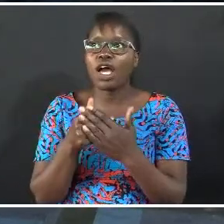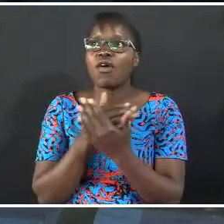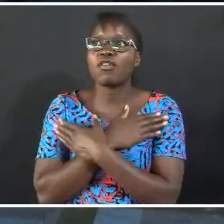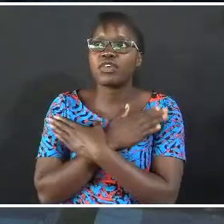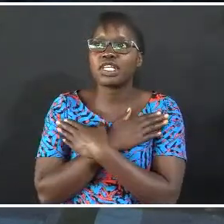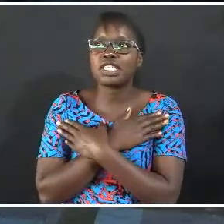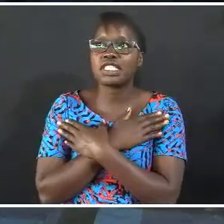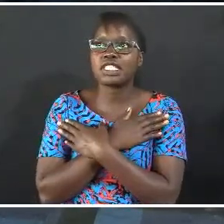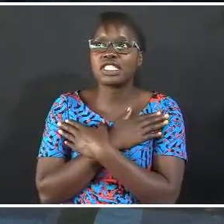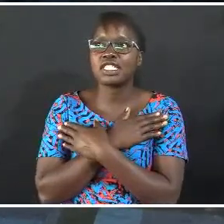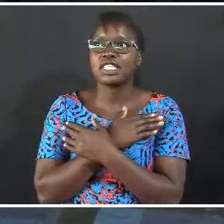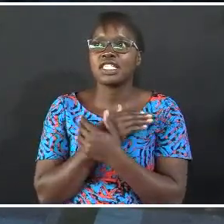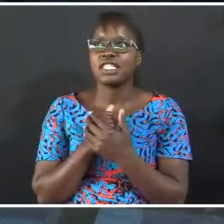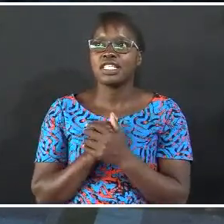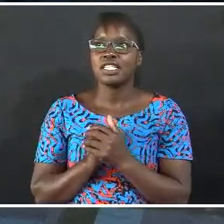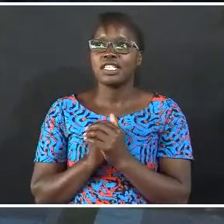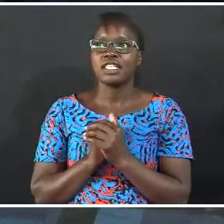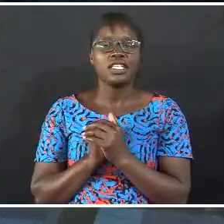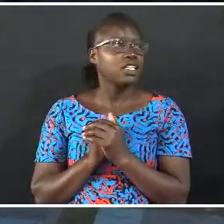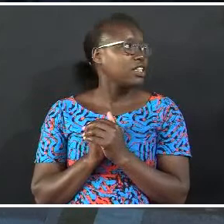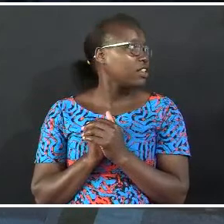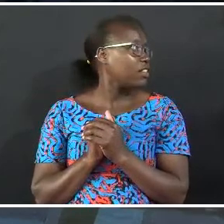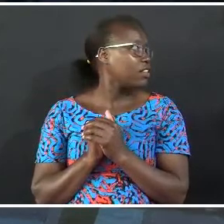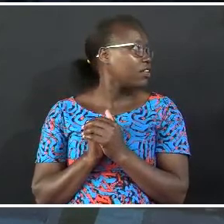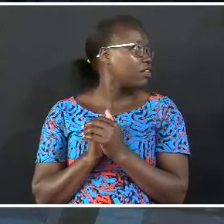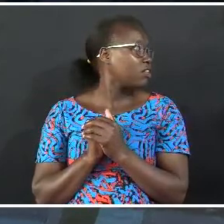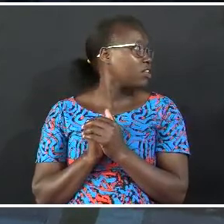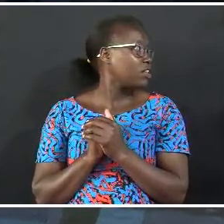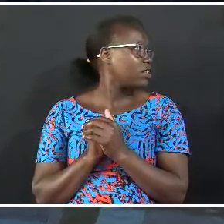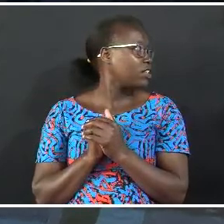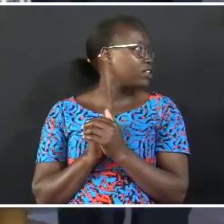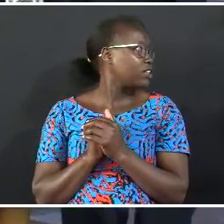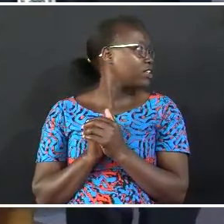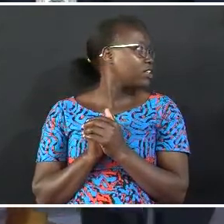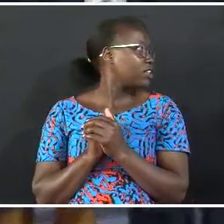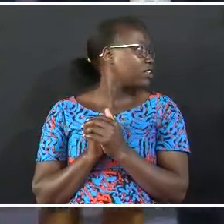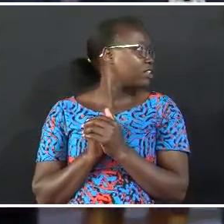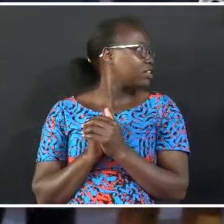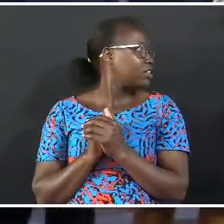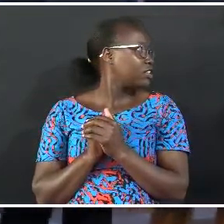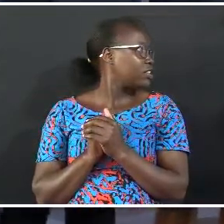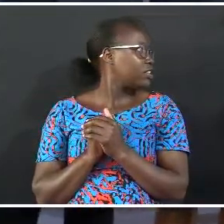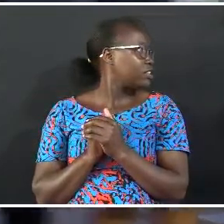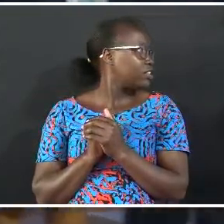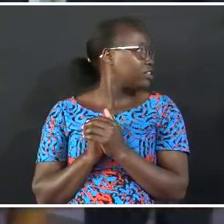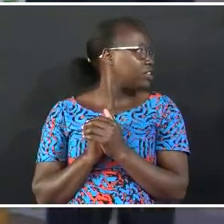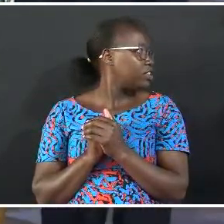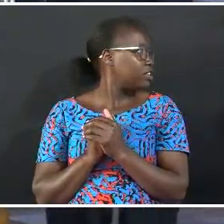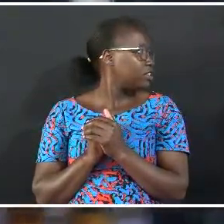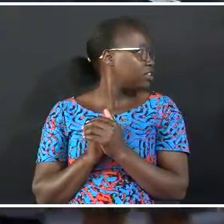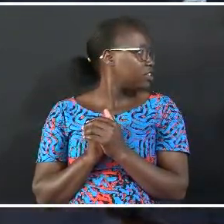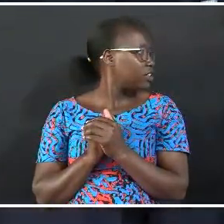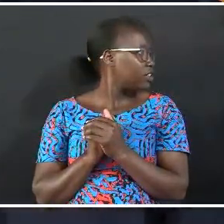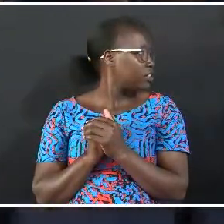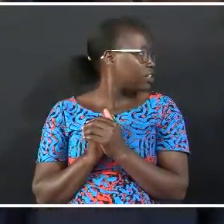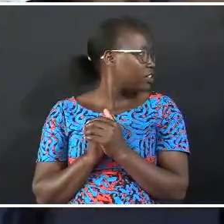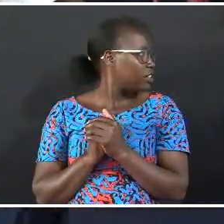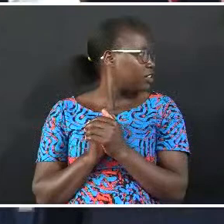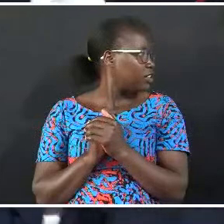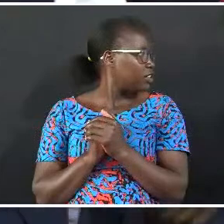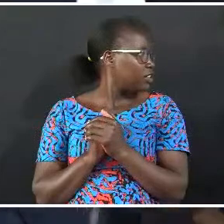meetings? Awesome. And I need another answer. It will come from who? Yes,